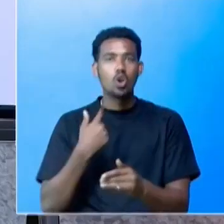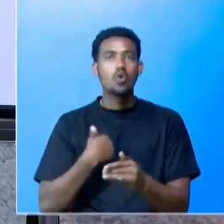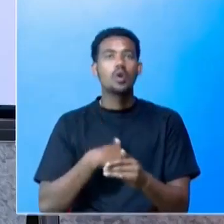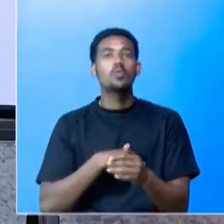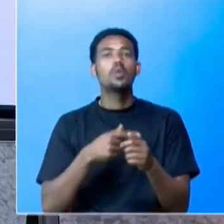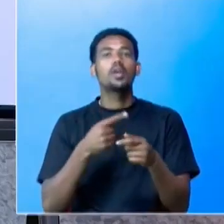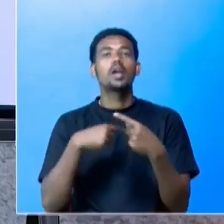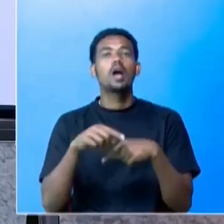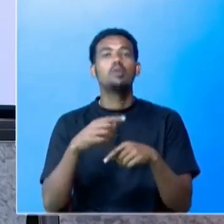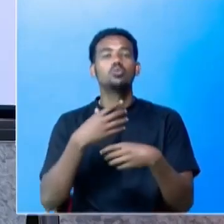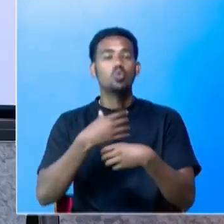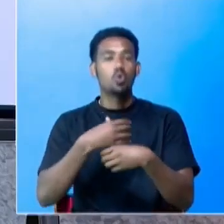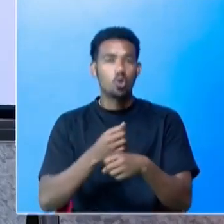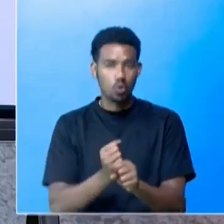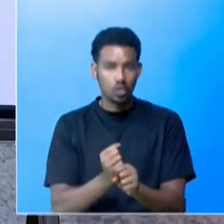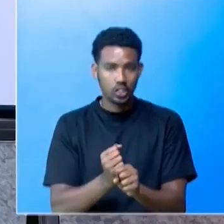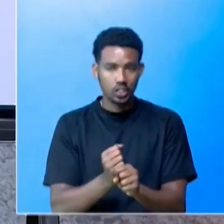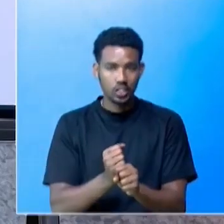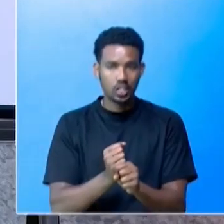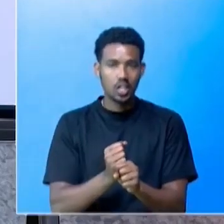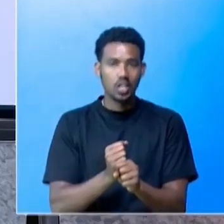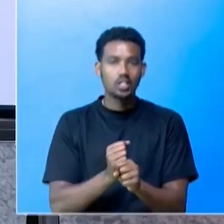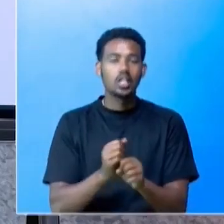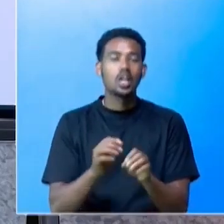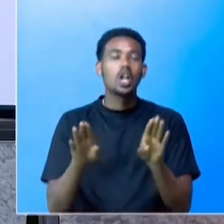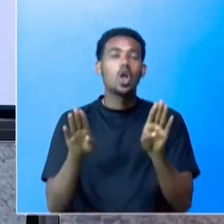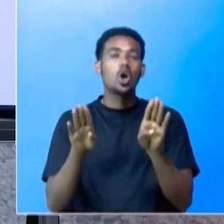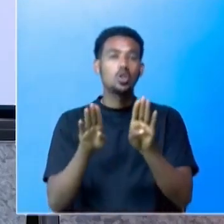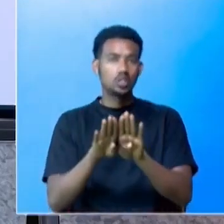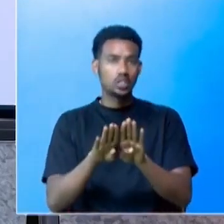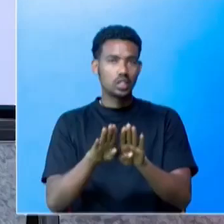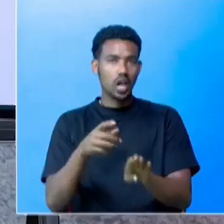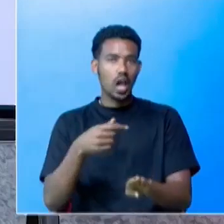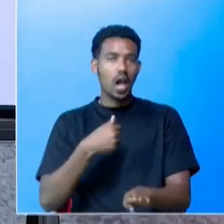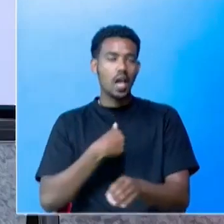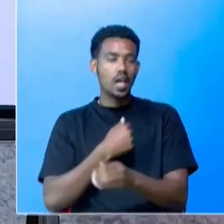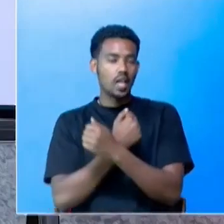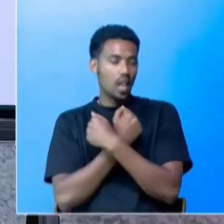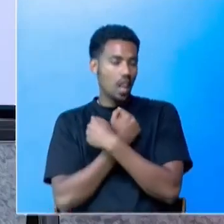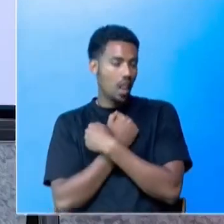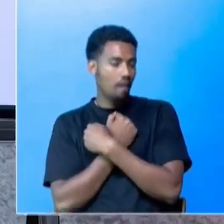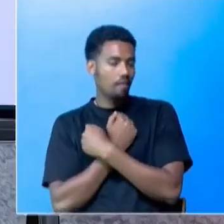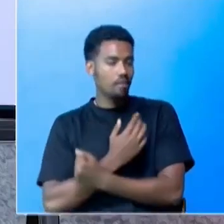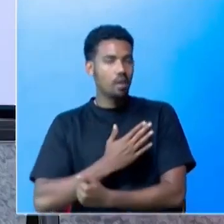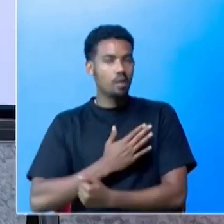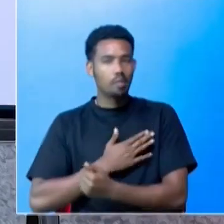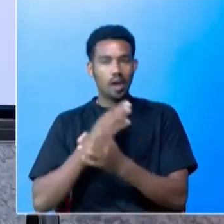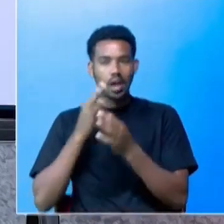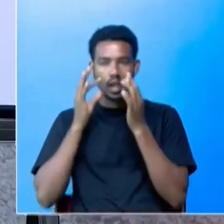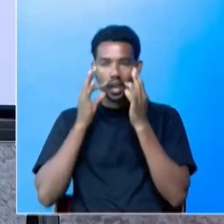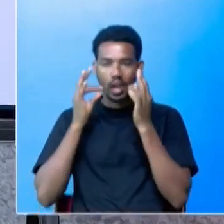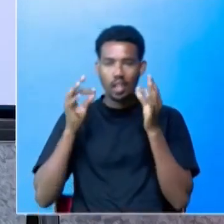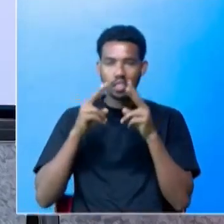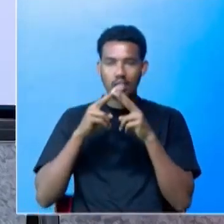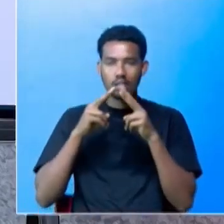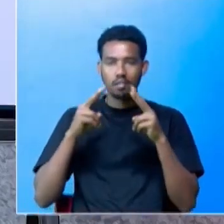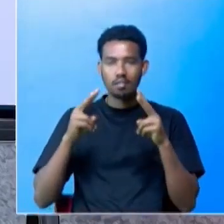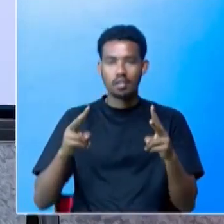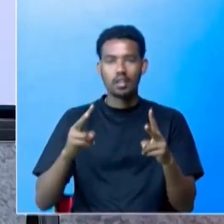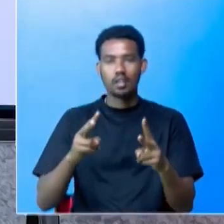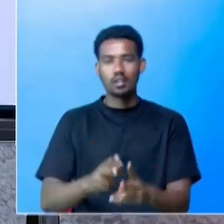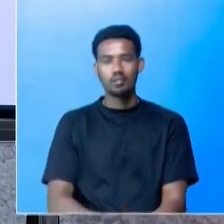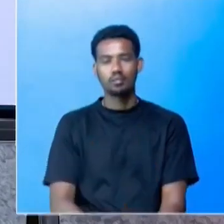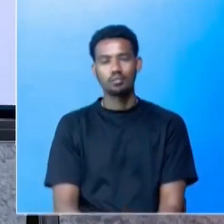to conclusion and also the closing, I love my cat so much. I love